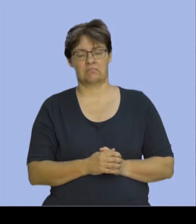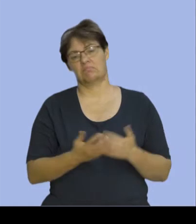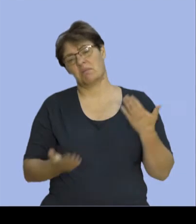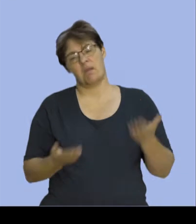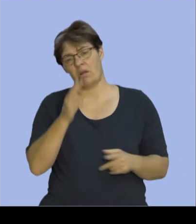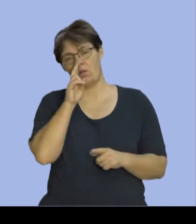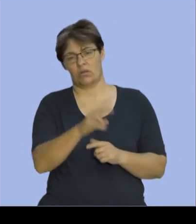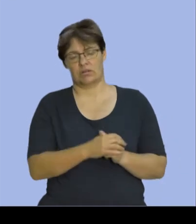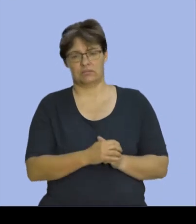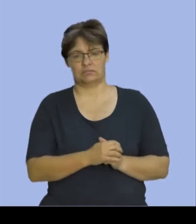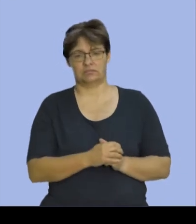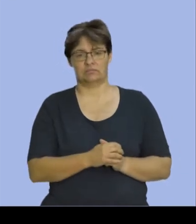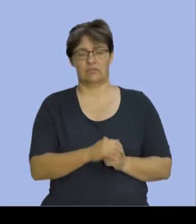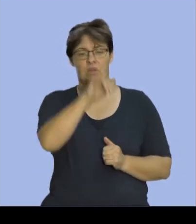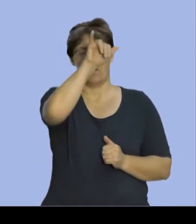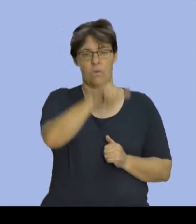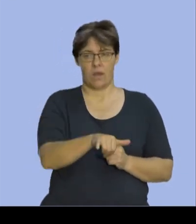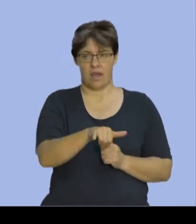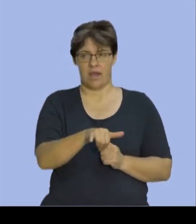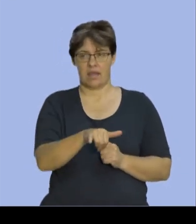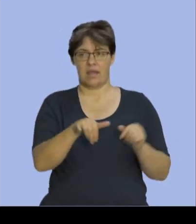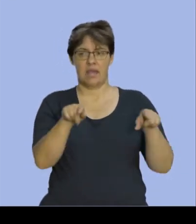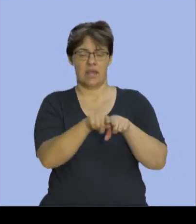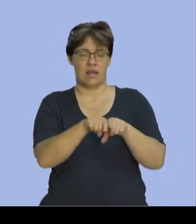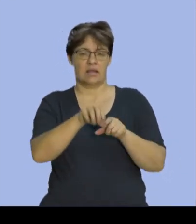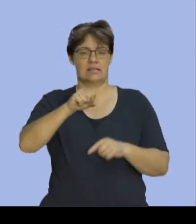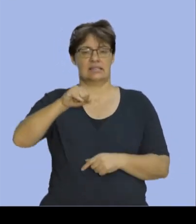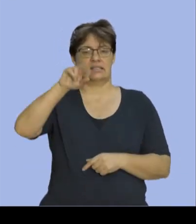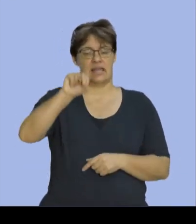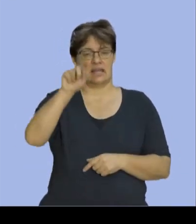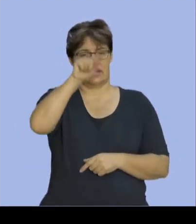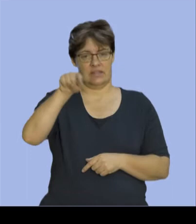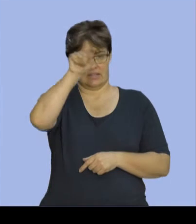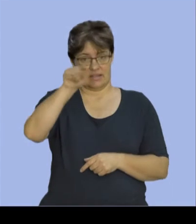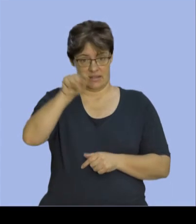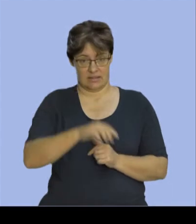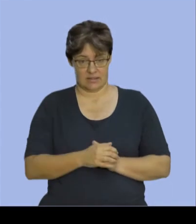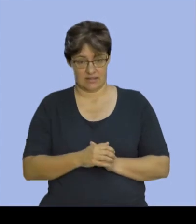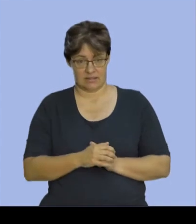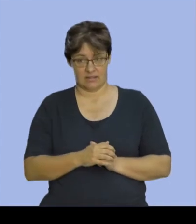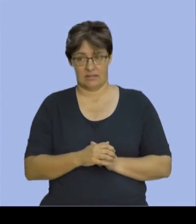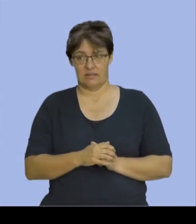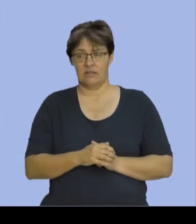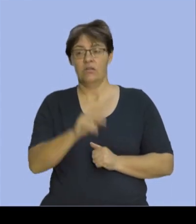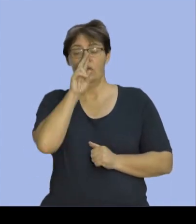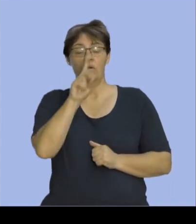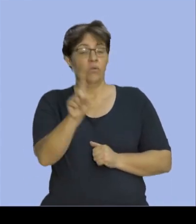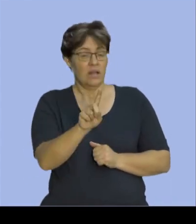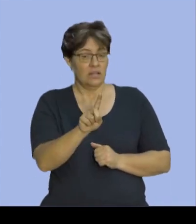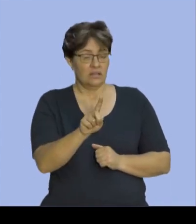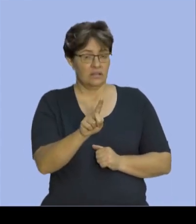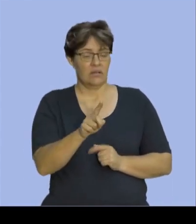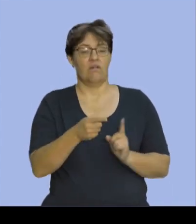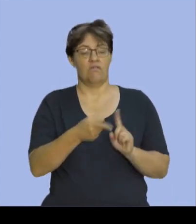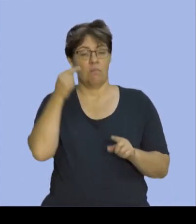want to maybe look at the graph of y is equals to sine theta, remember that we're looking at